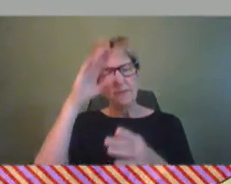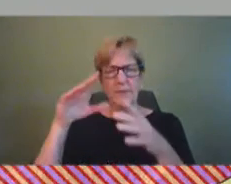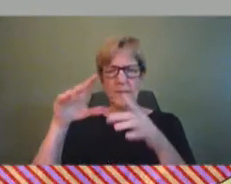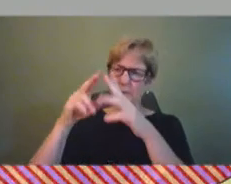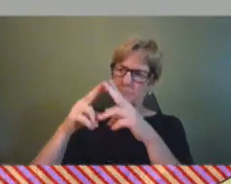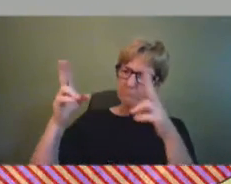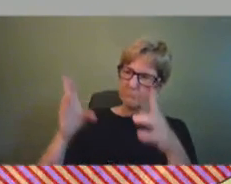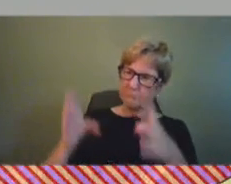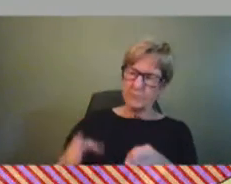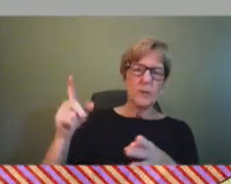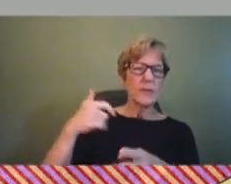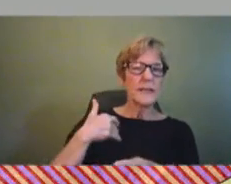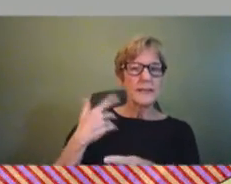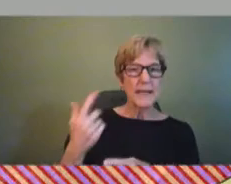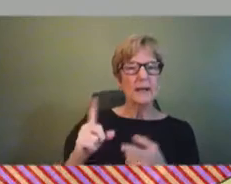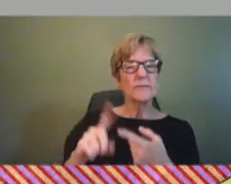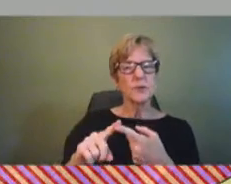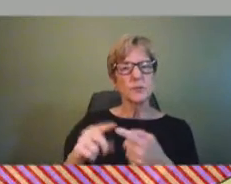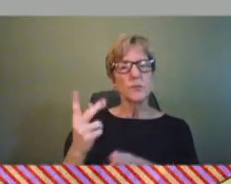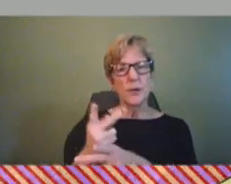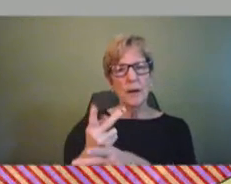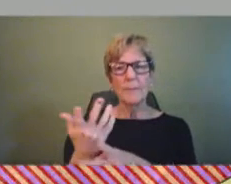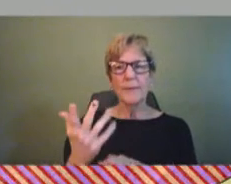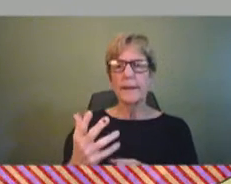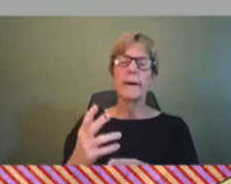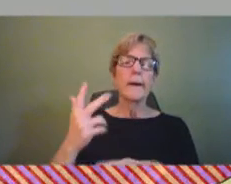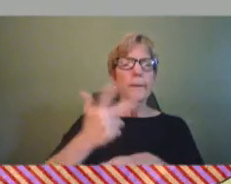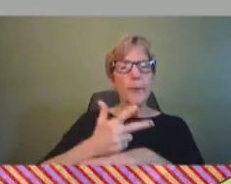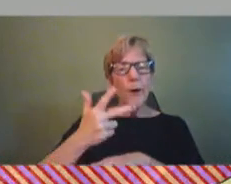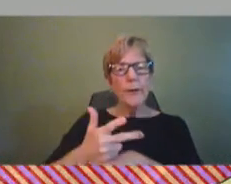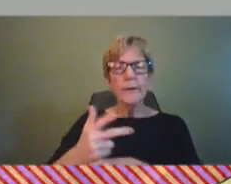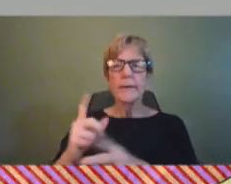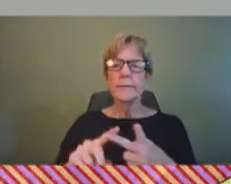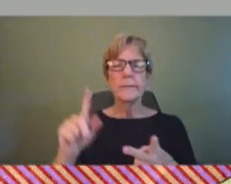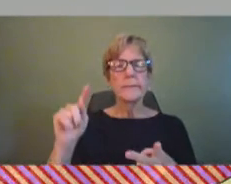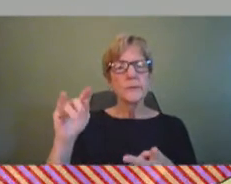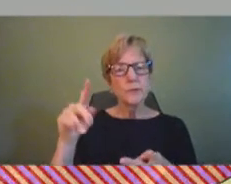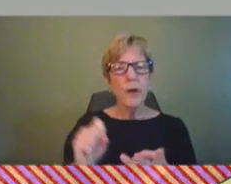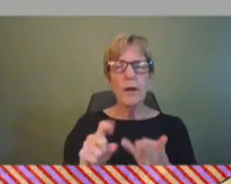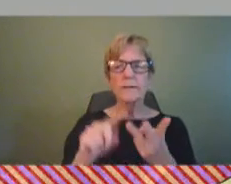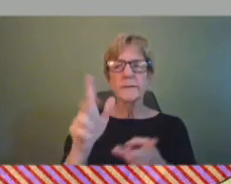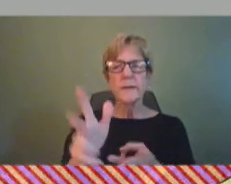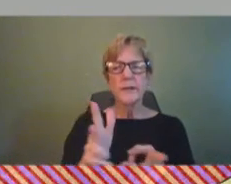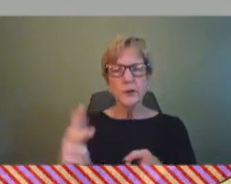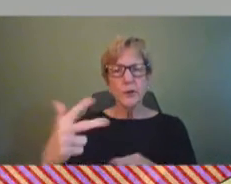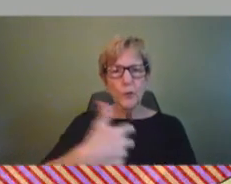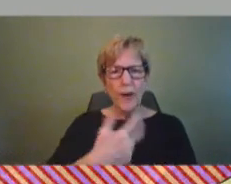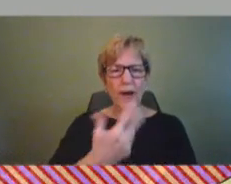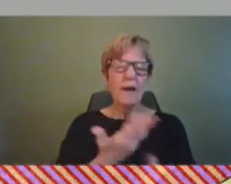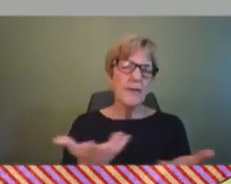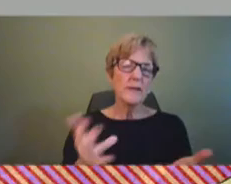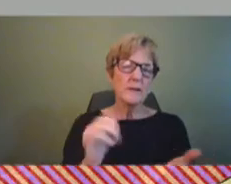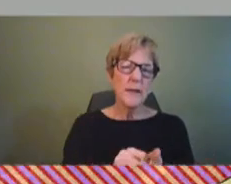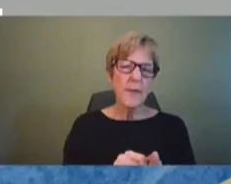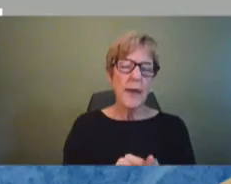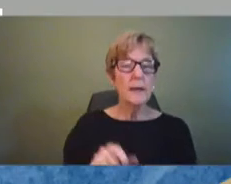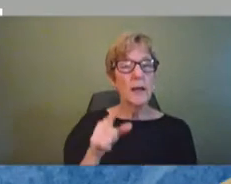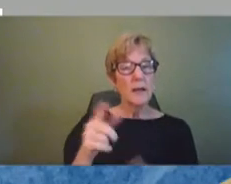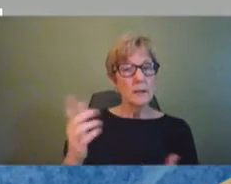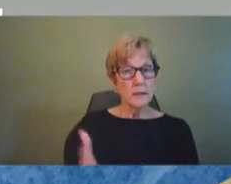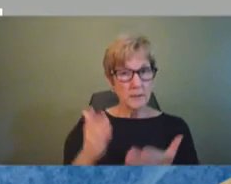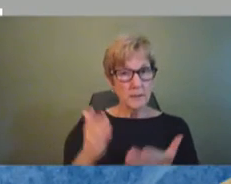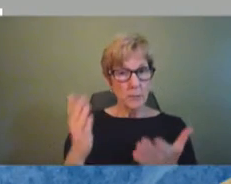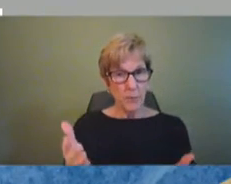in order to accommodate uh public parking trucks turnarounds uh things like that so this proposal if we go to the next